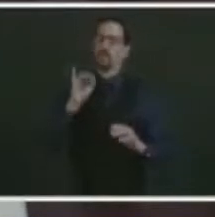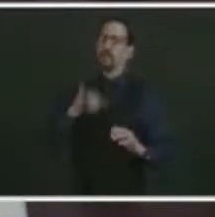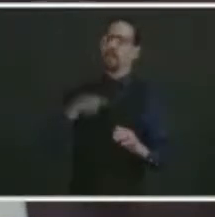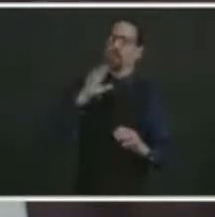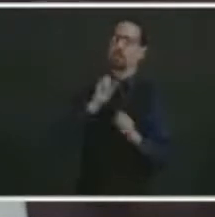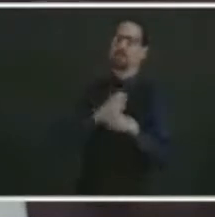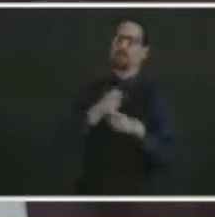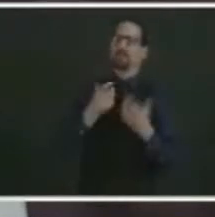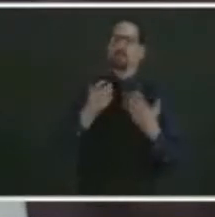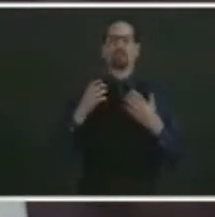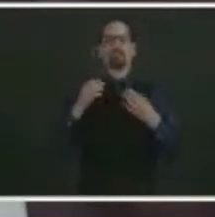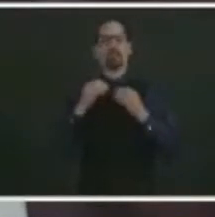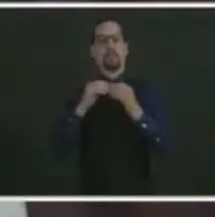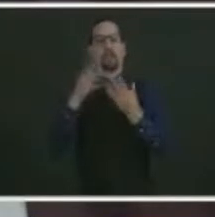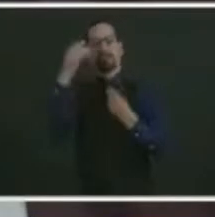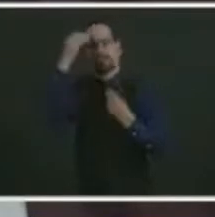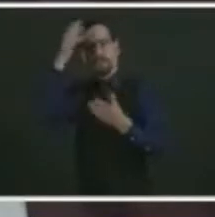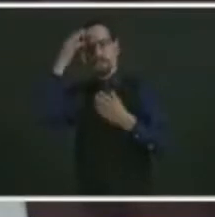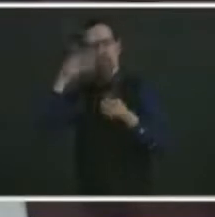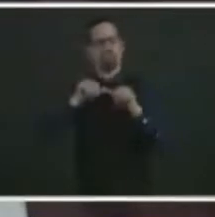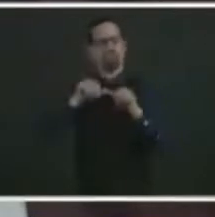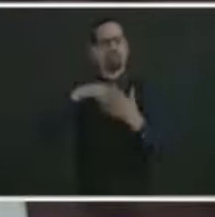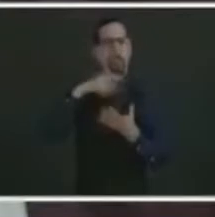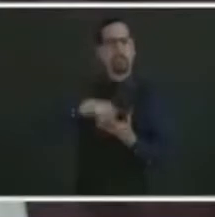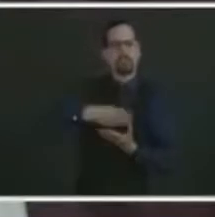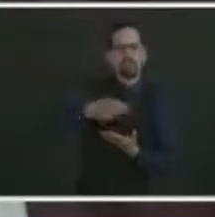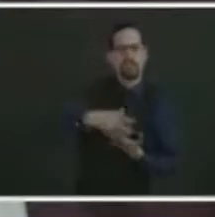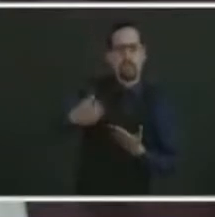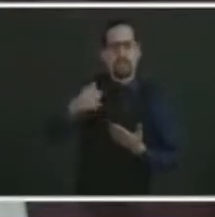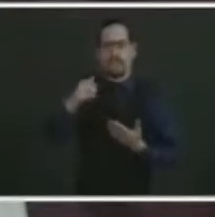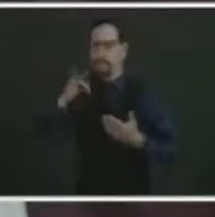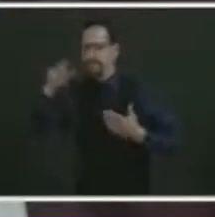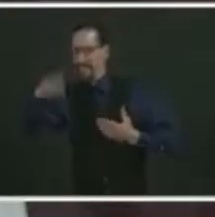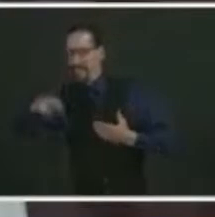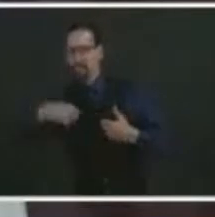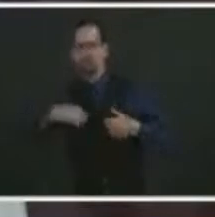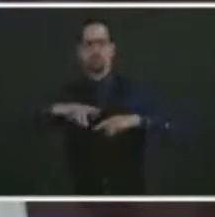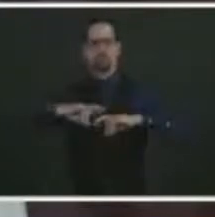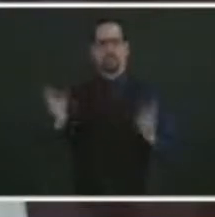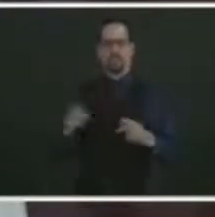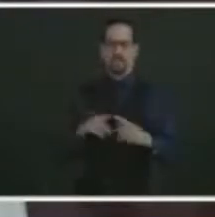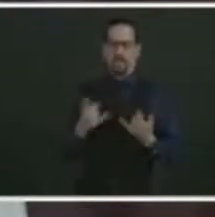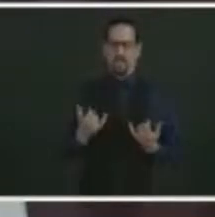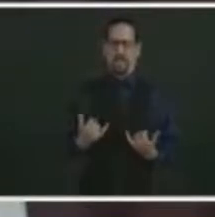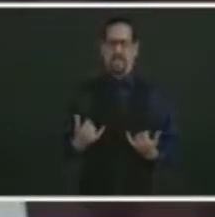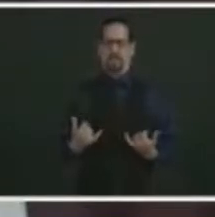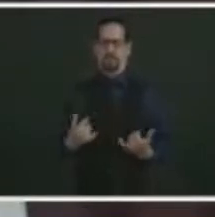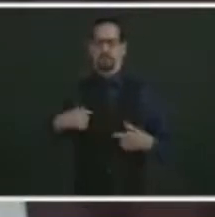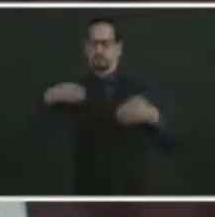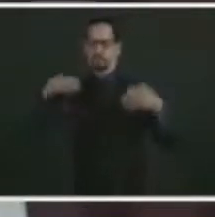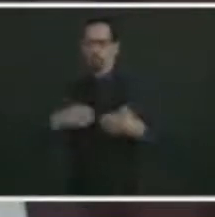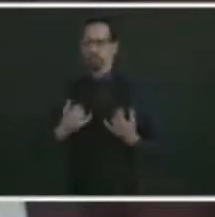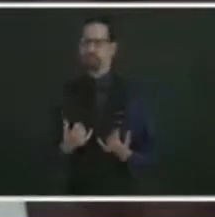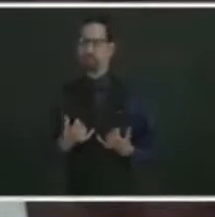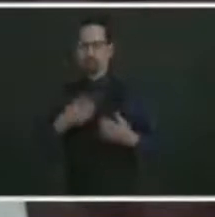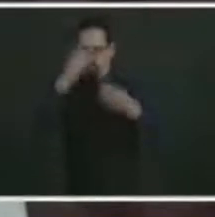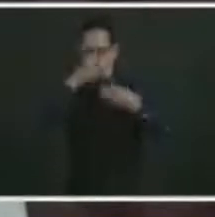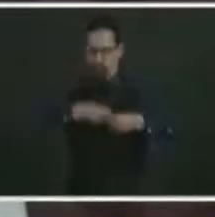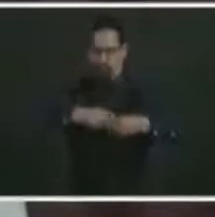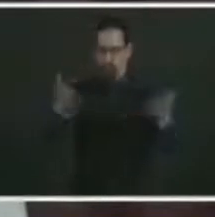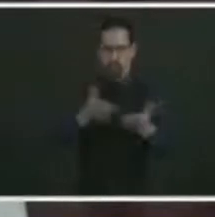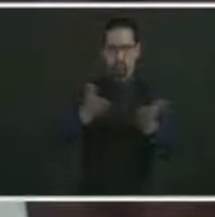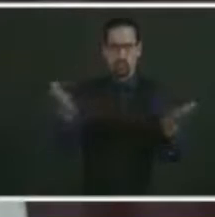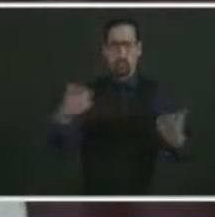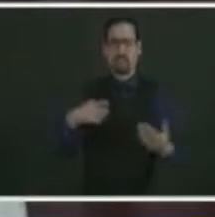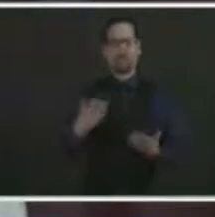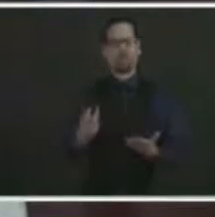becomes appropriate, but we wanted to make people aware today of our desire to stand in solidarity and to support